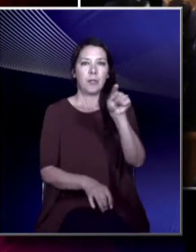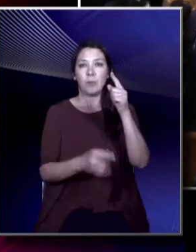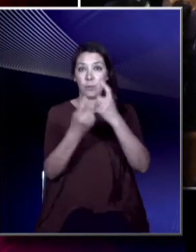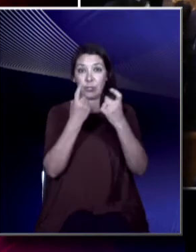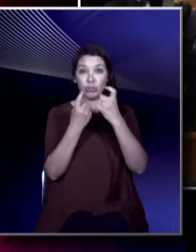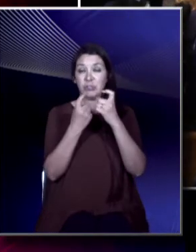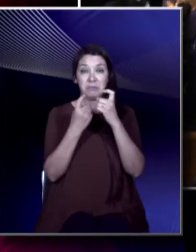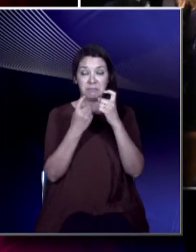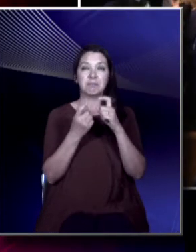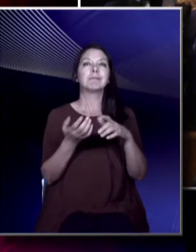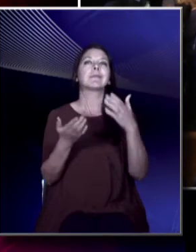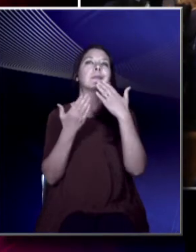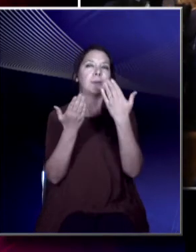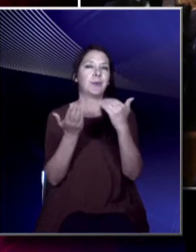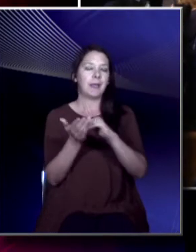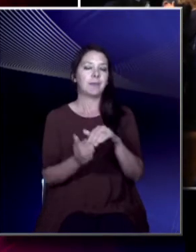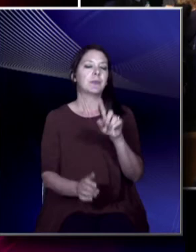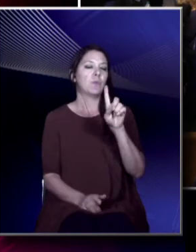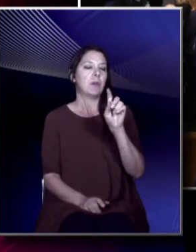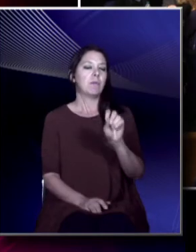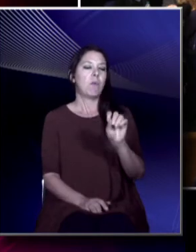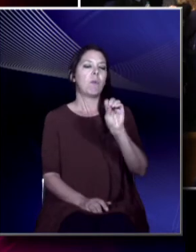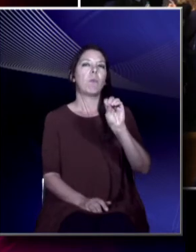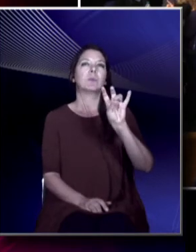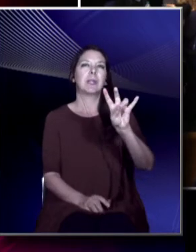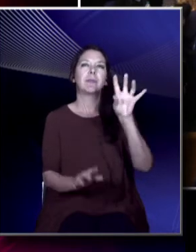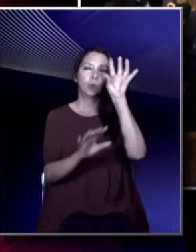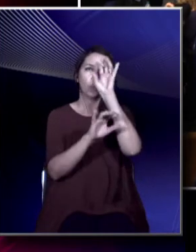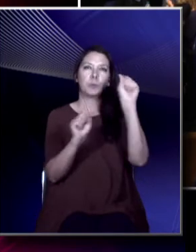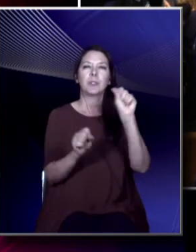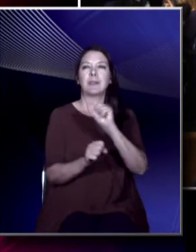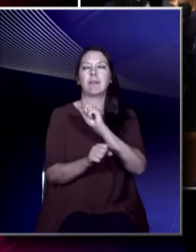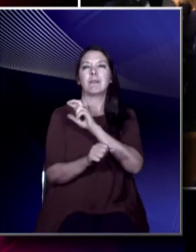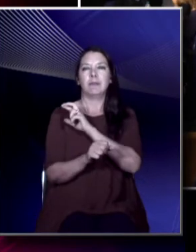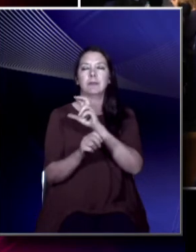Okay, thank you again. Item 1.07, Superintendent's Report.